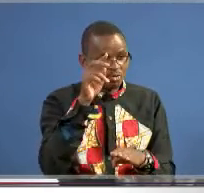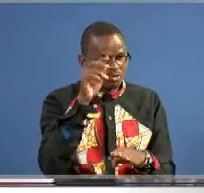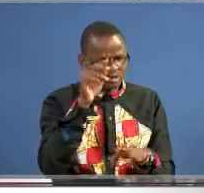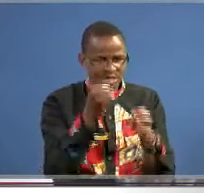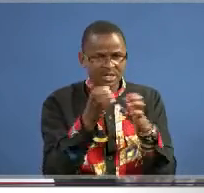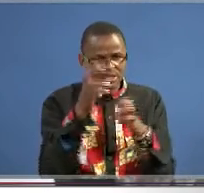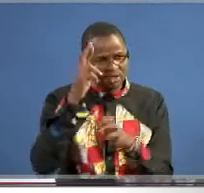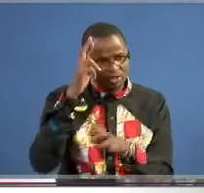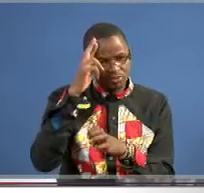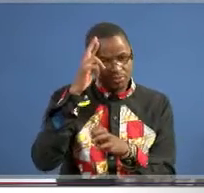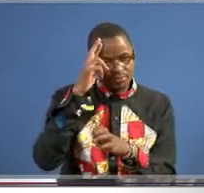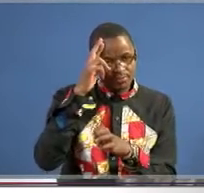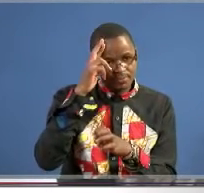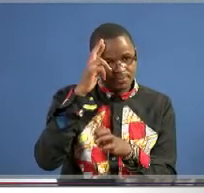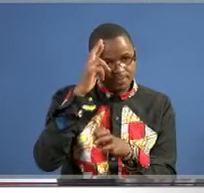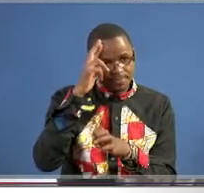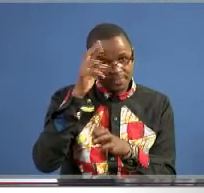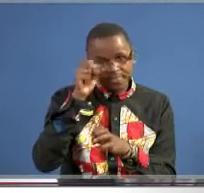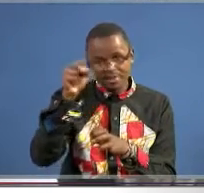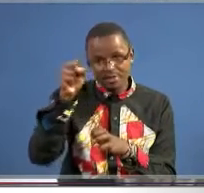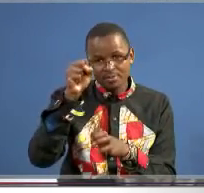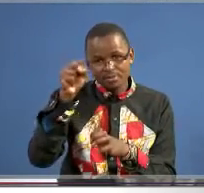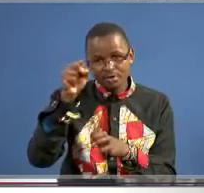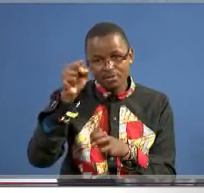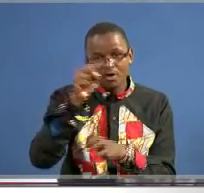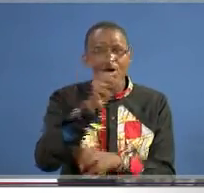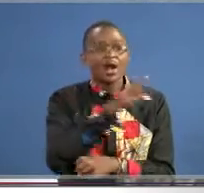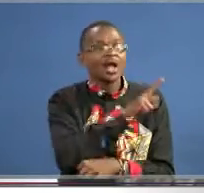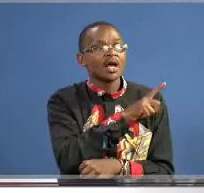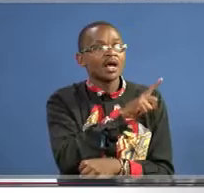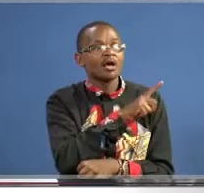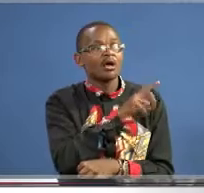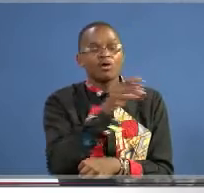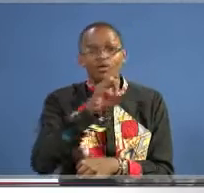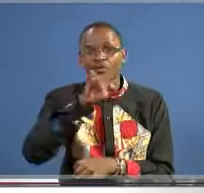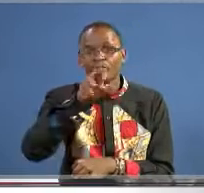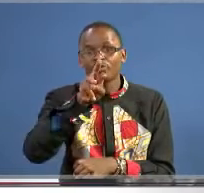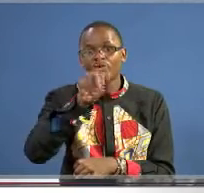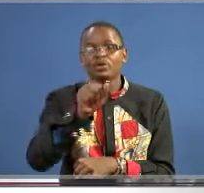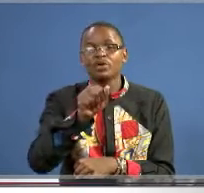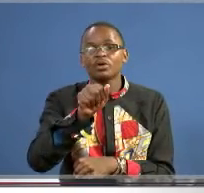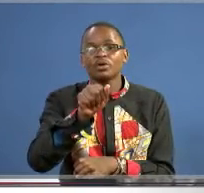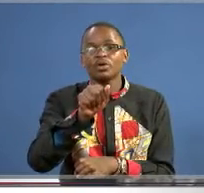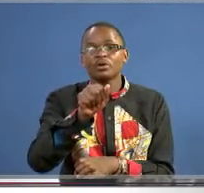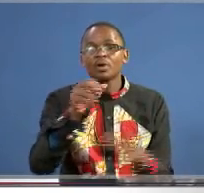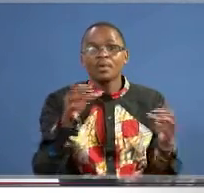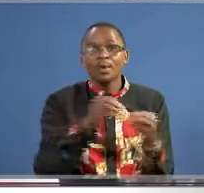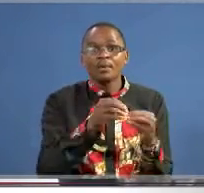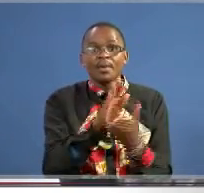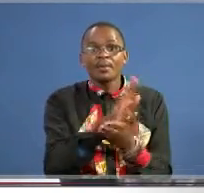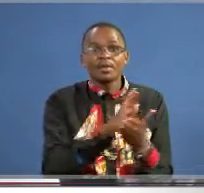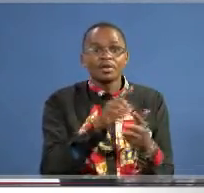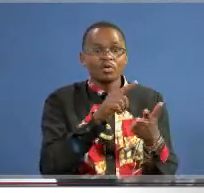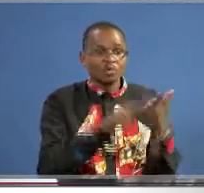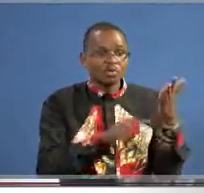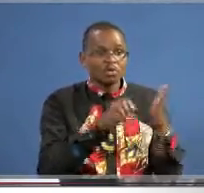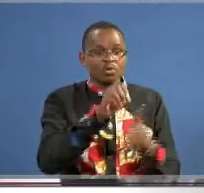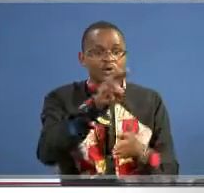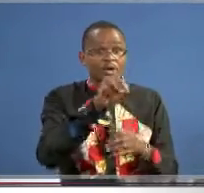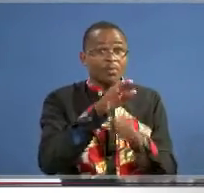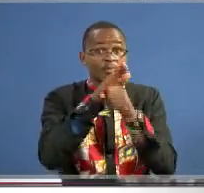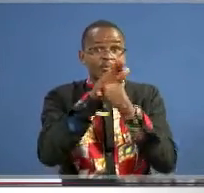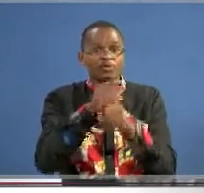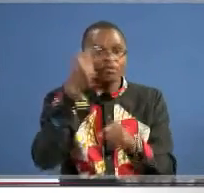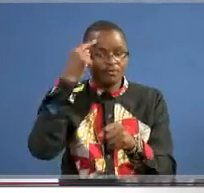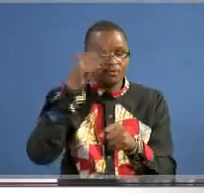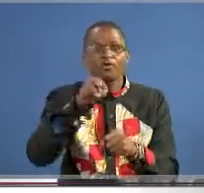that the political fortunes of Jumwa are totally based on what ODM pushed for them